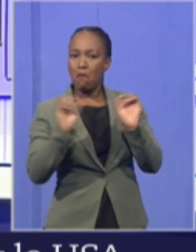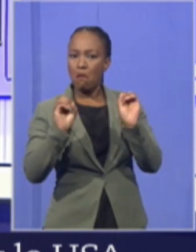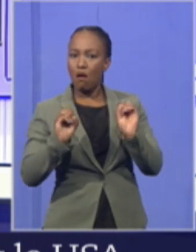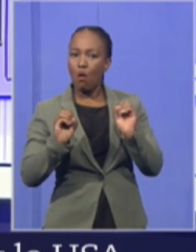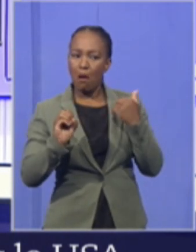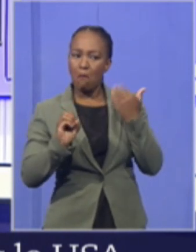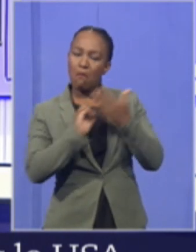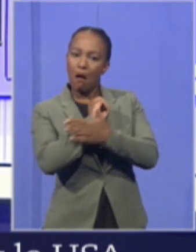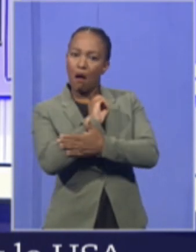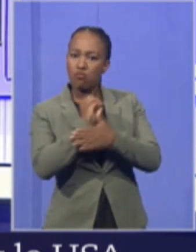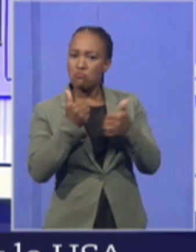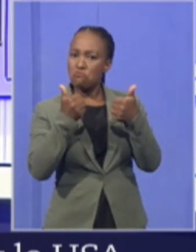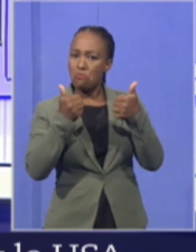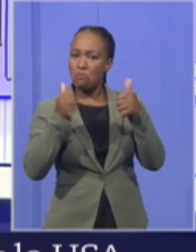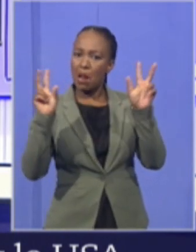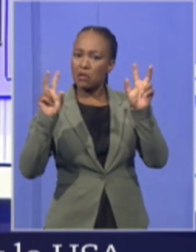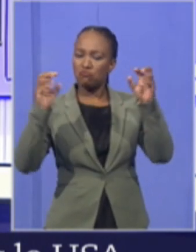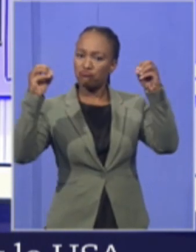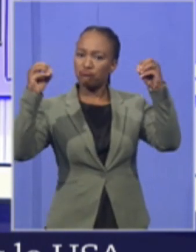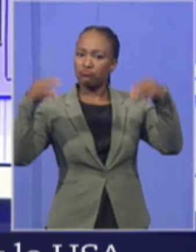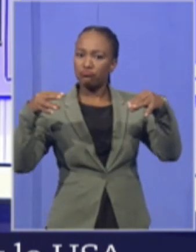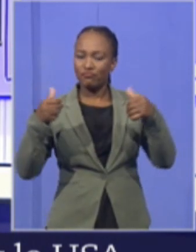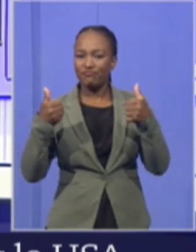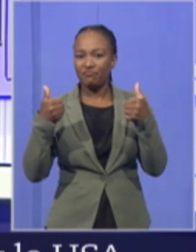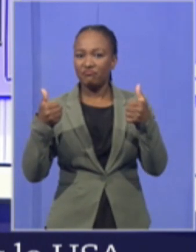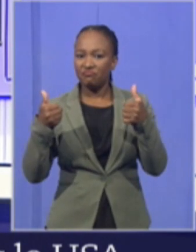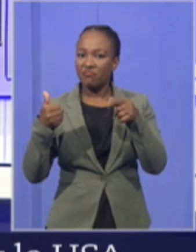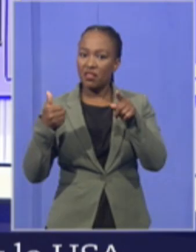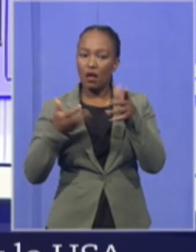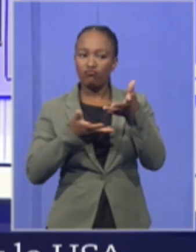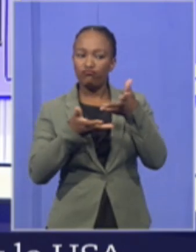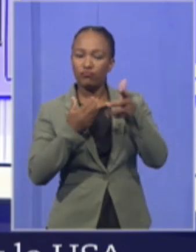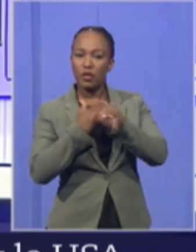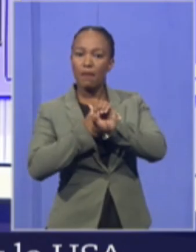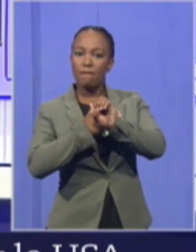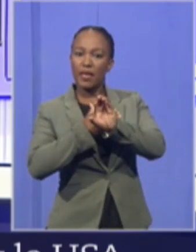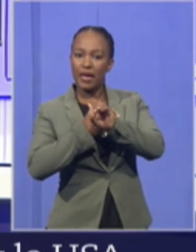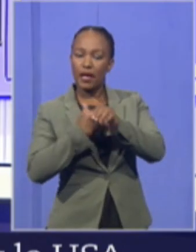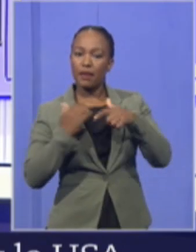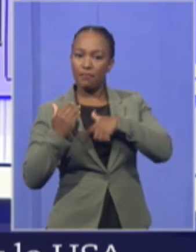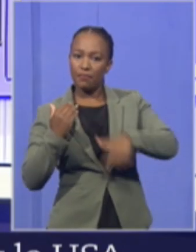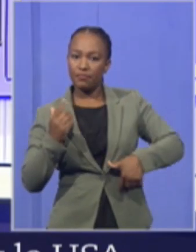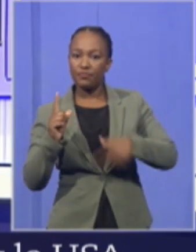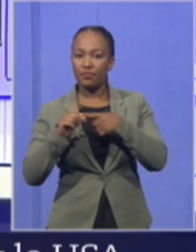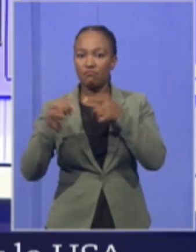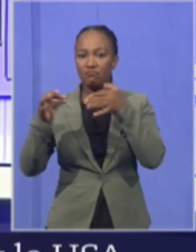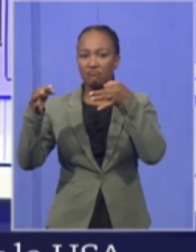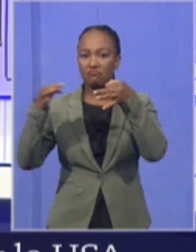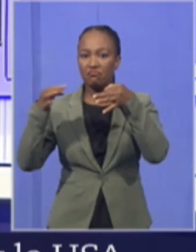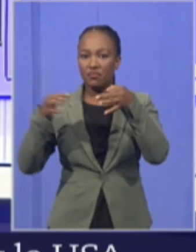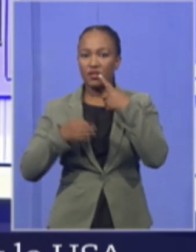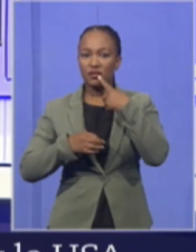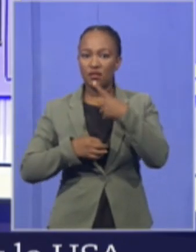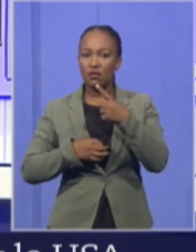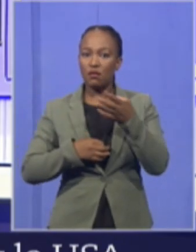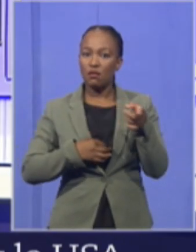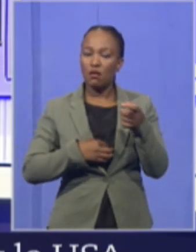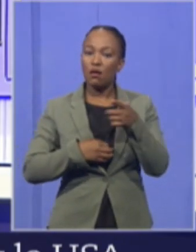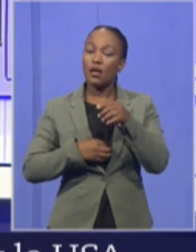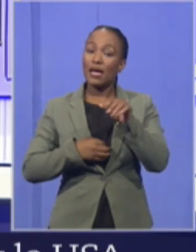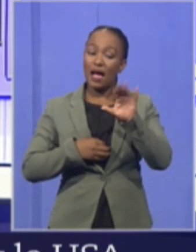le dikgwetlho tsa thebolo ya motlakase. Fane a bua le boegadikgang mopresidente o tlhalositse botlhokwa jwa go nna teng ga